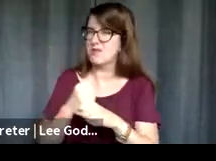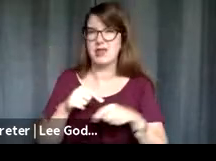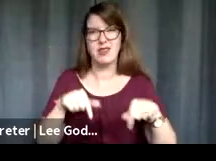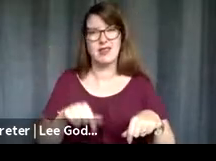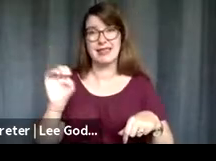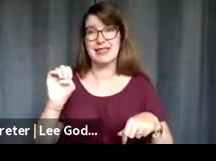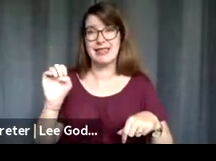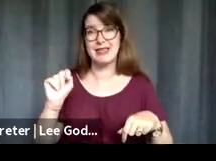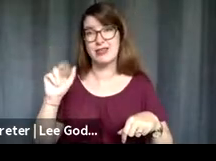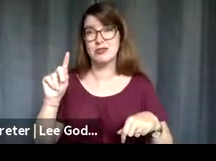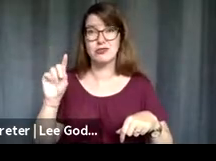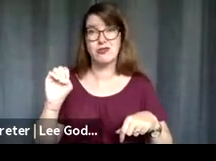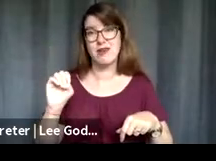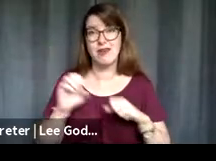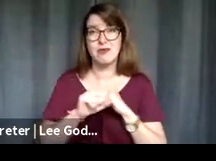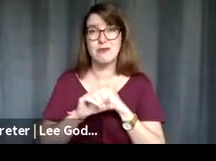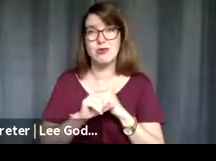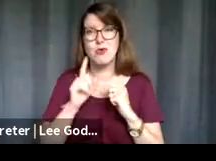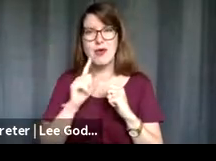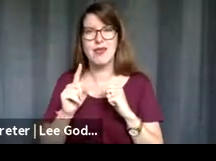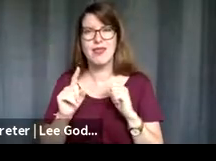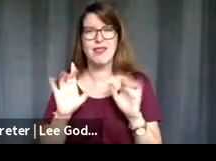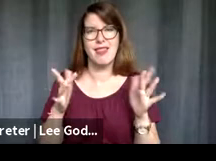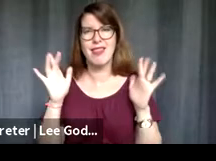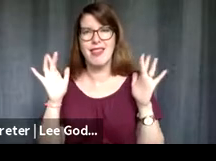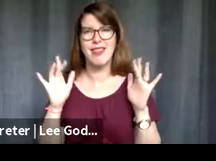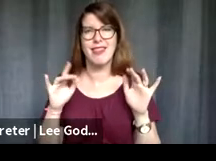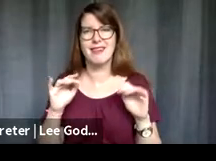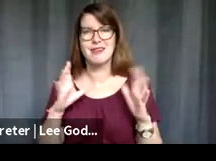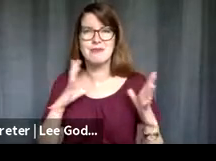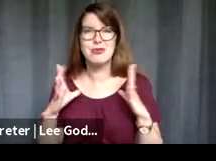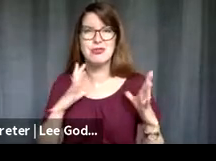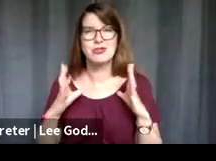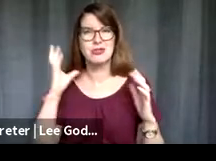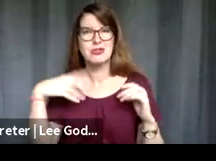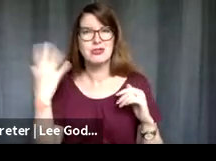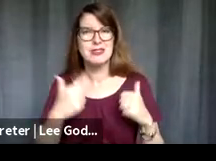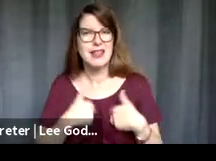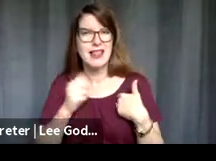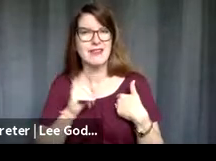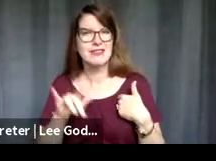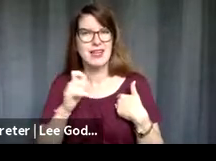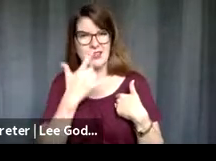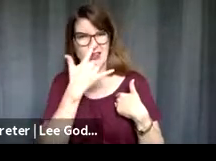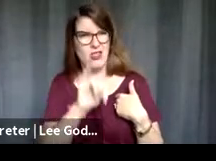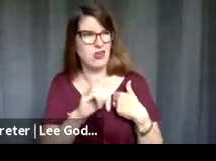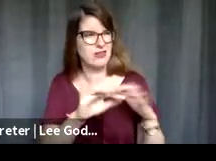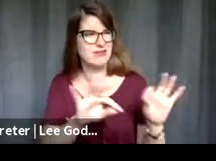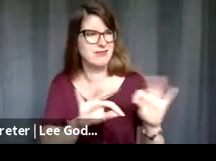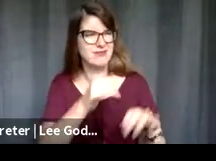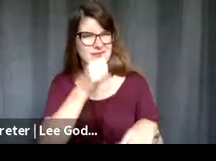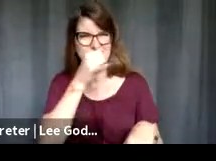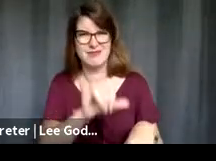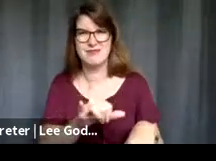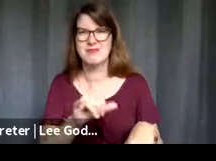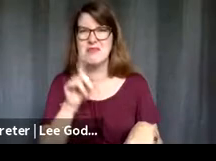E-Trade commercials with bling and exotic vacations and crazy luxury lifestyles look stupid and plastic, like the little